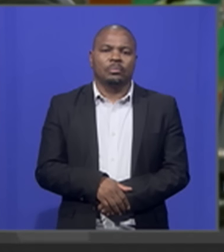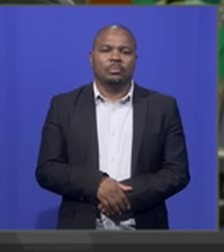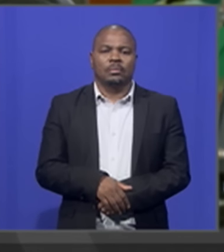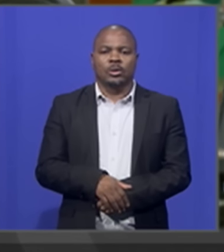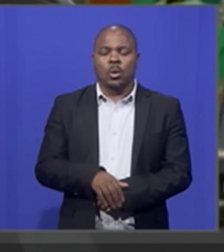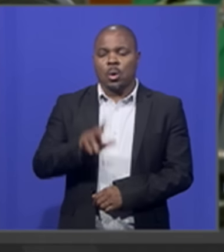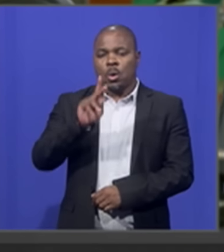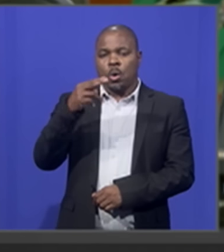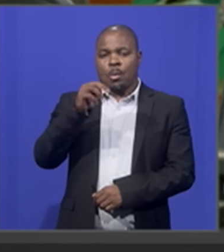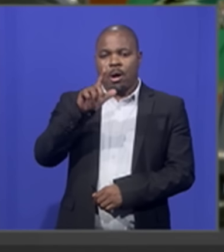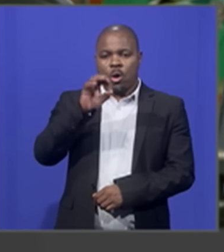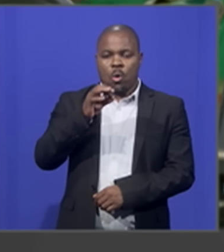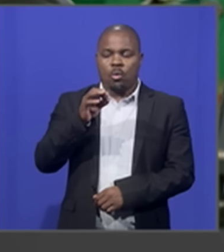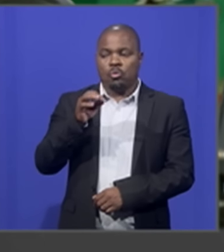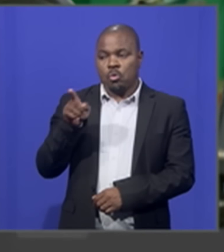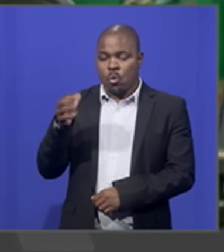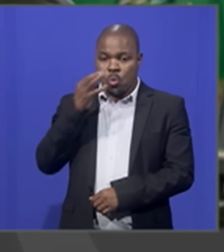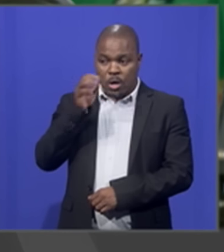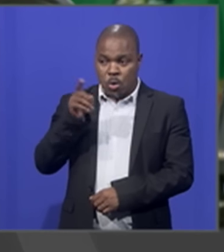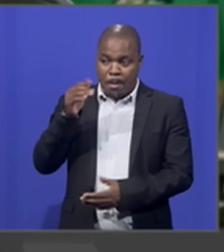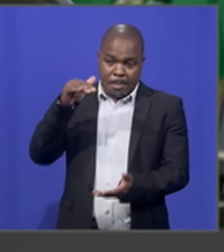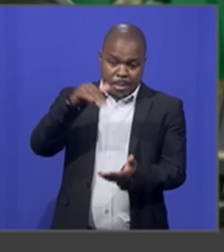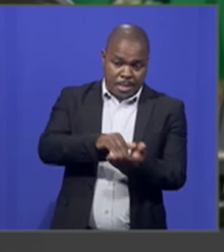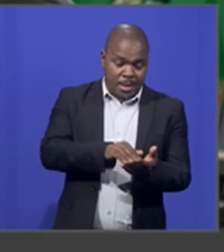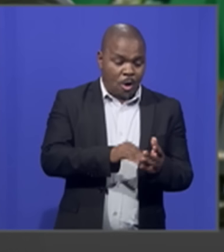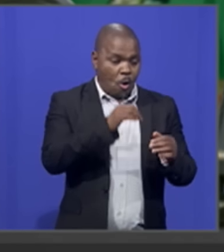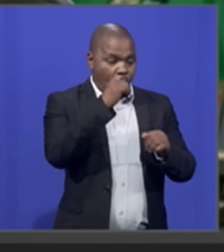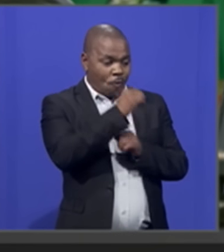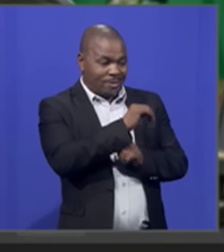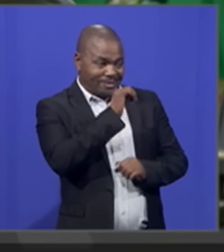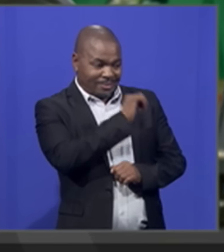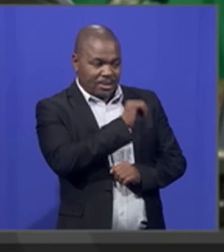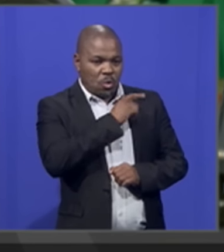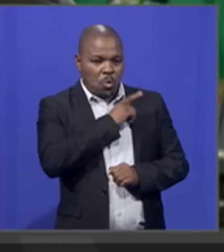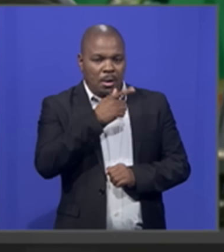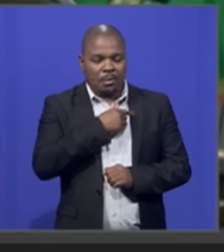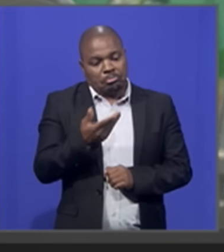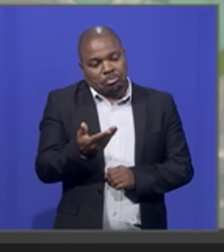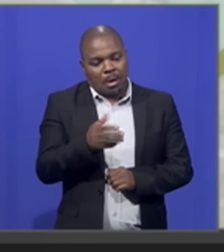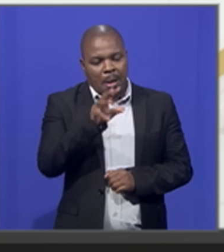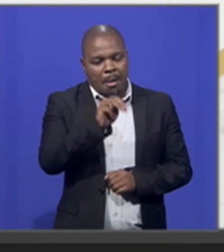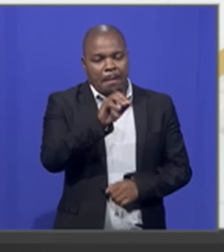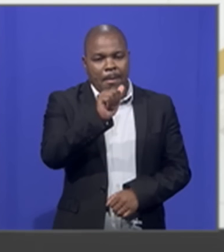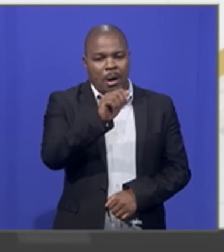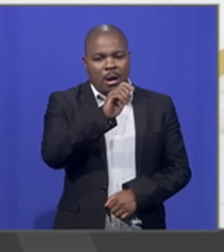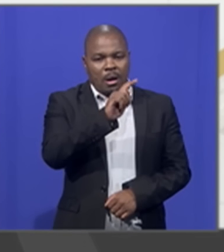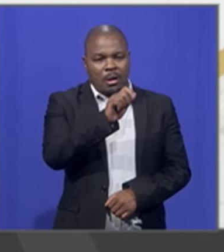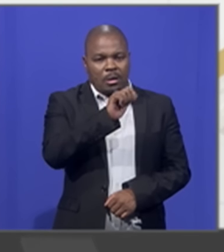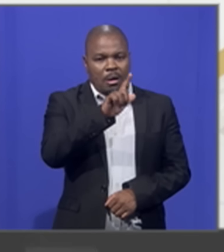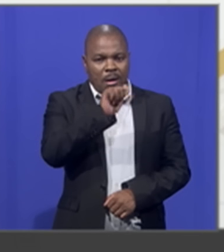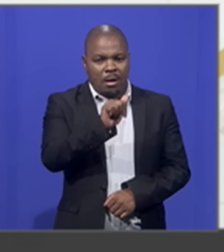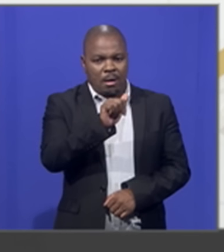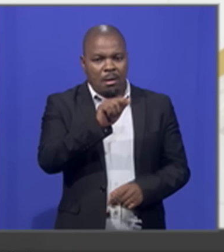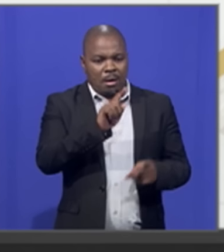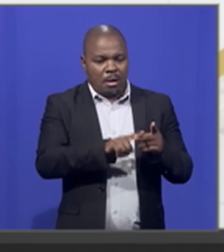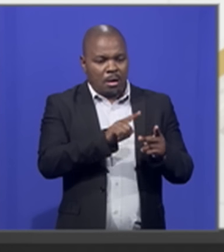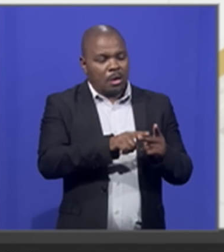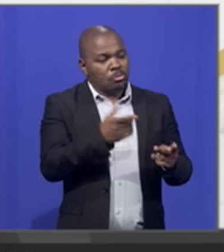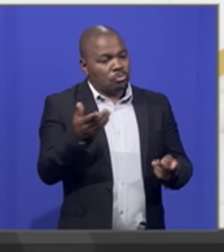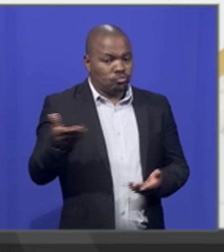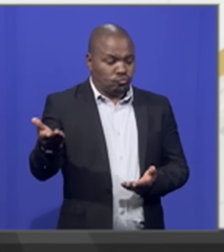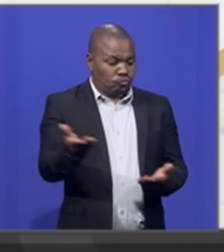Commissioner Khumalo puts to you, on my arrival to General Sibiya's office, I delivered Mr. Matlala. Then General Sibiya said to